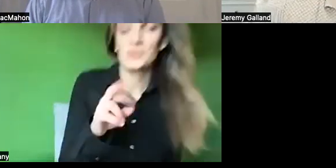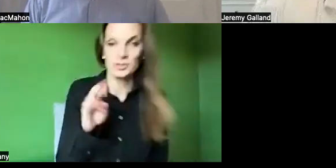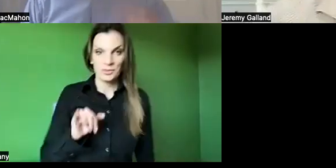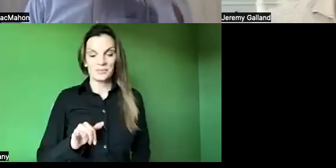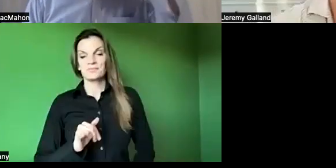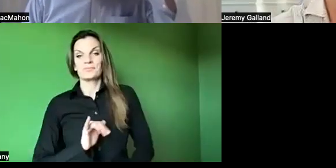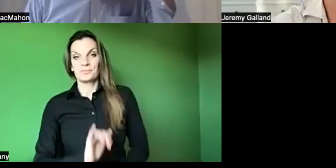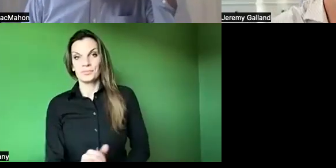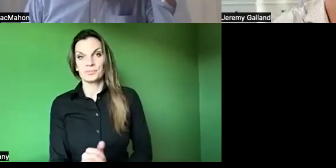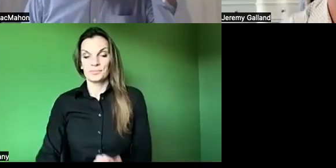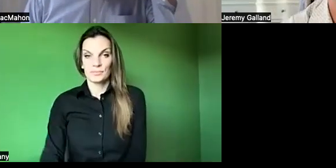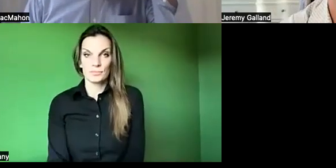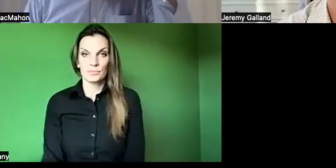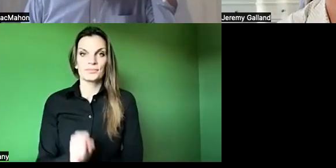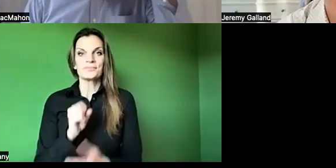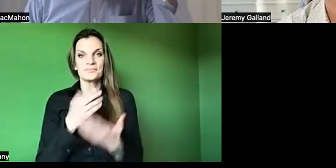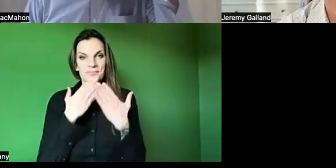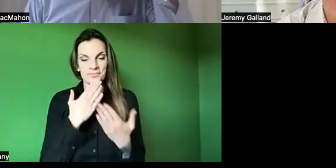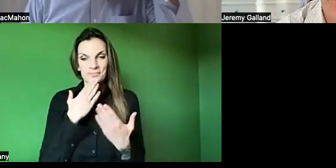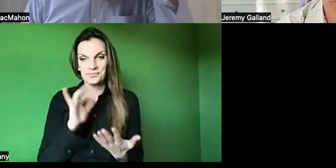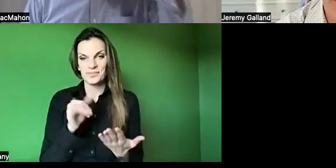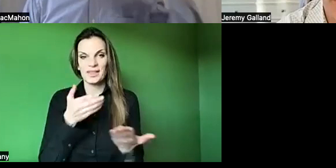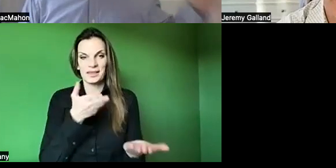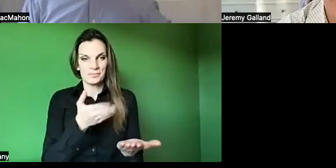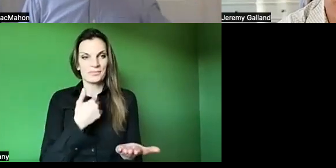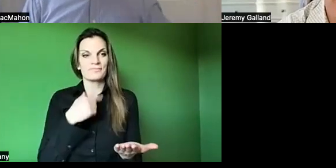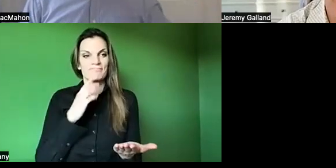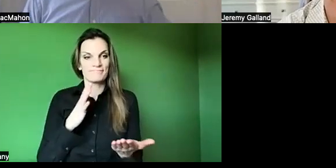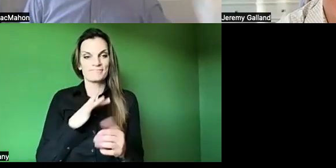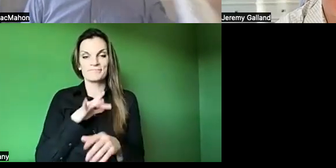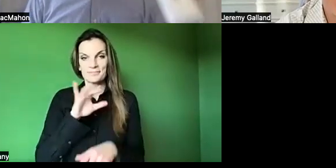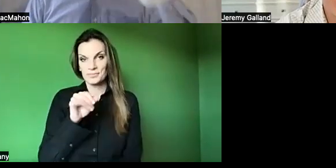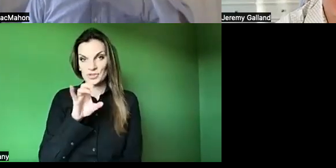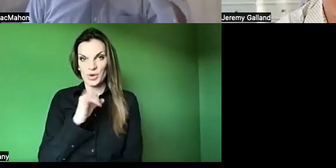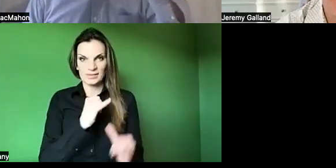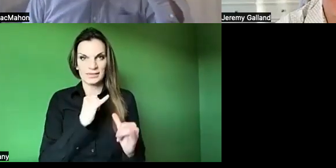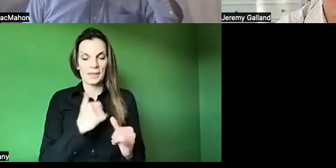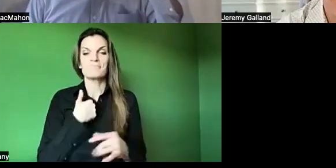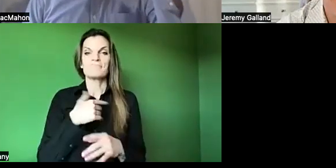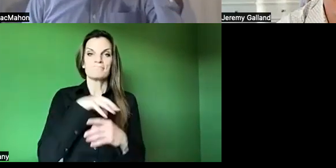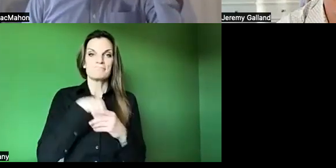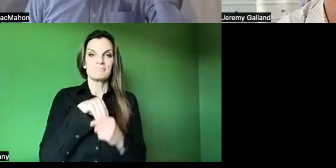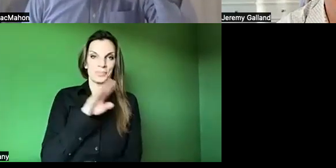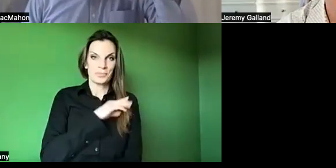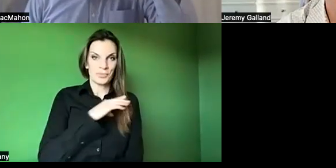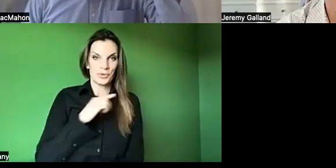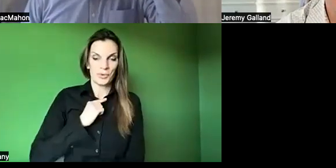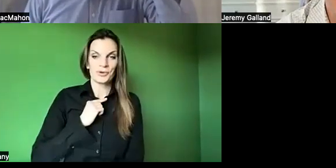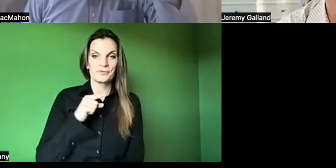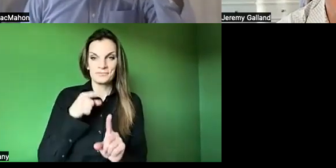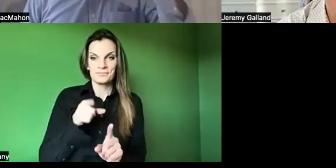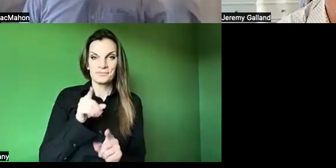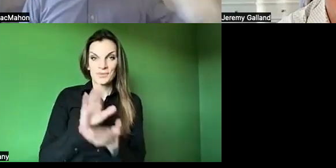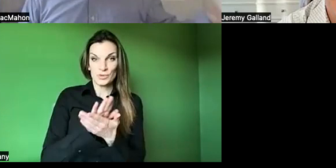Thank you. So like Jodie, I've been on the board before. I'm currently on the board, and the role of the school